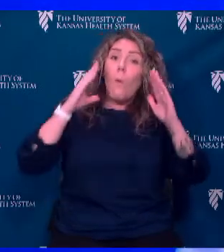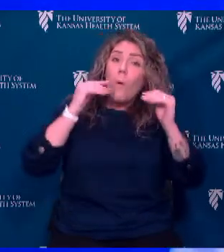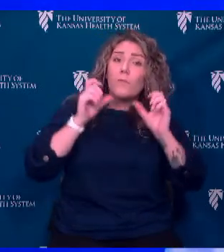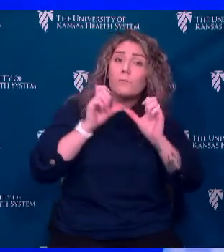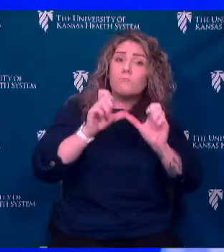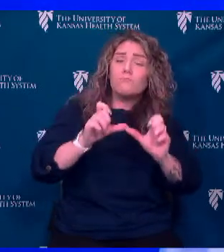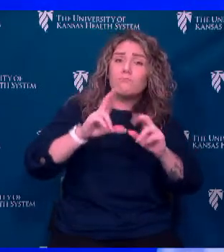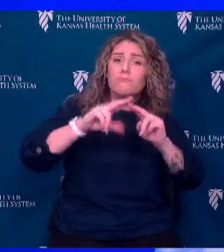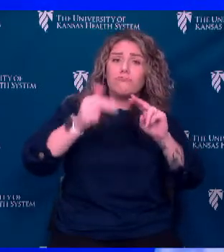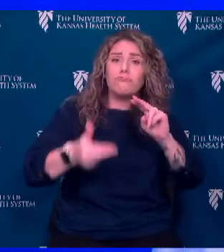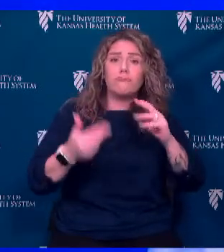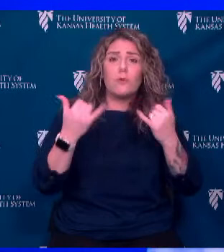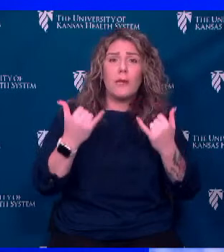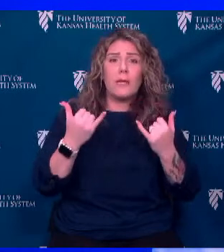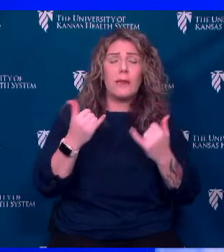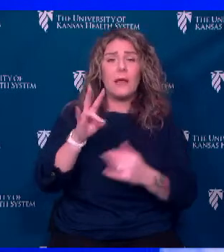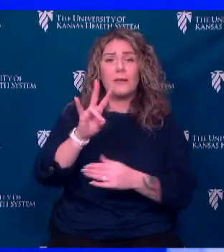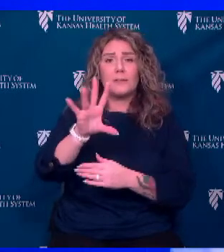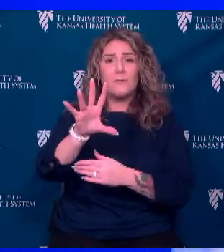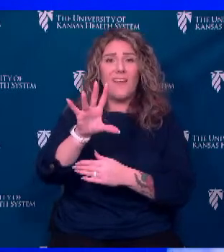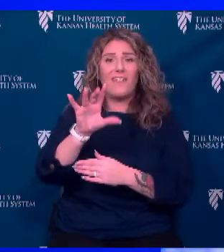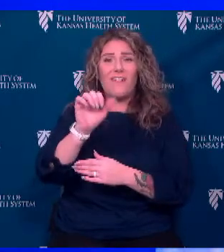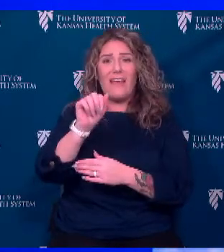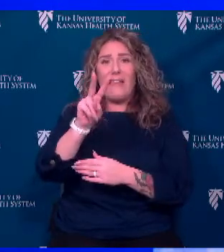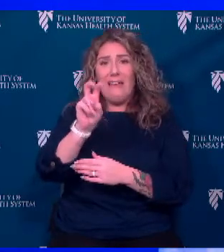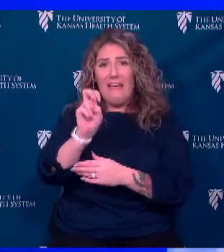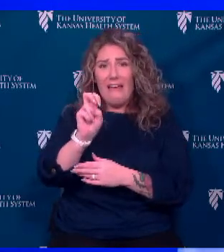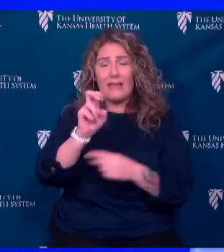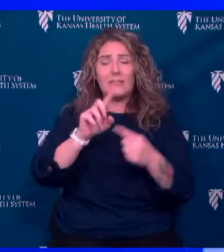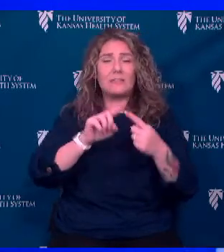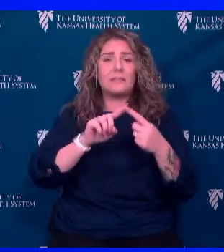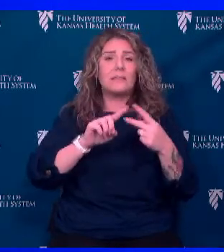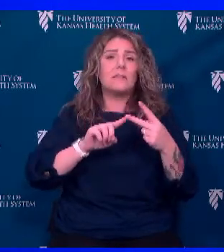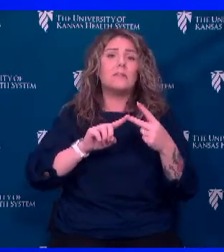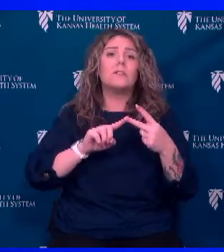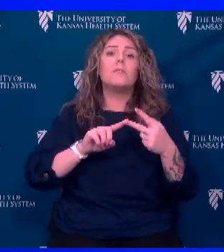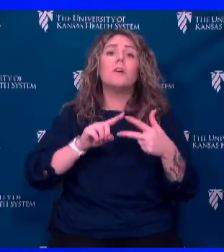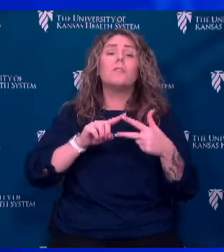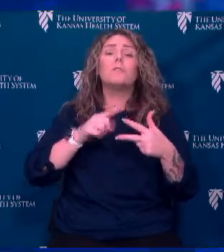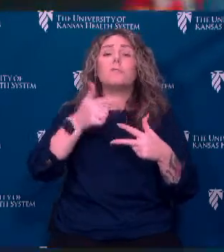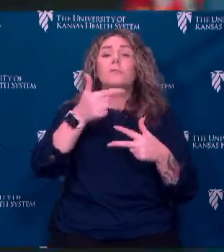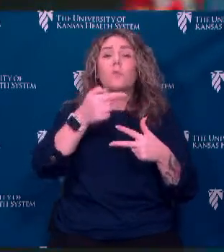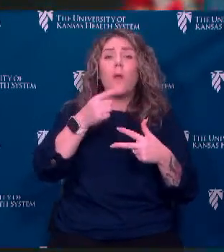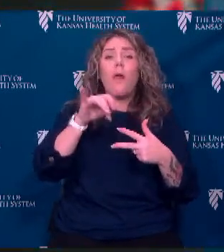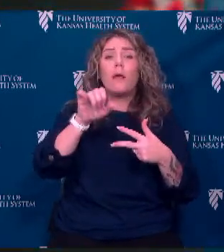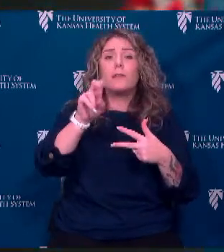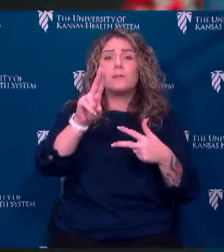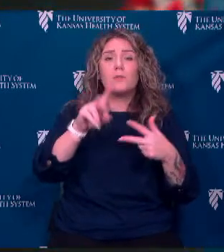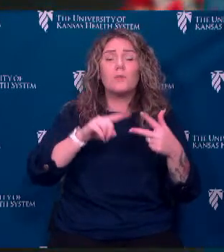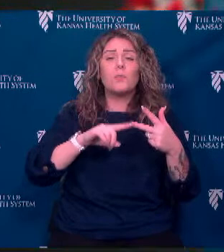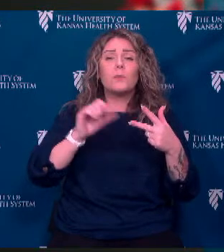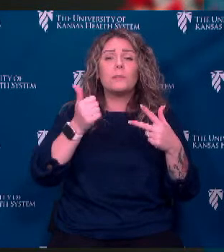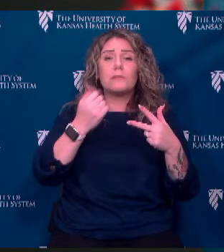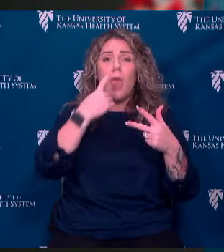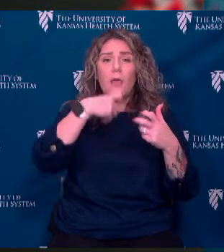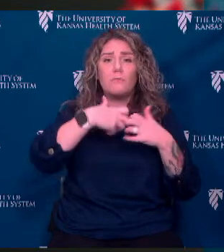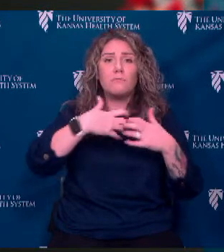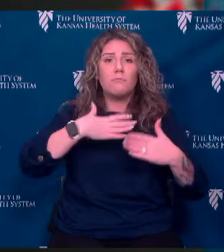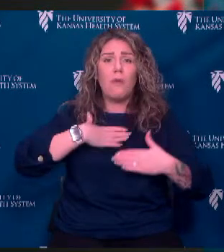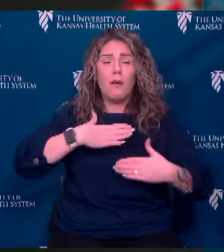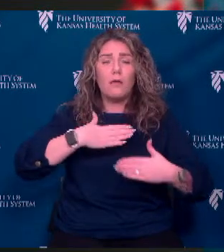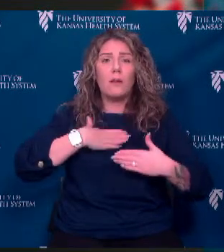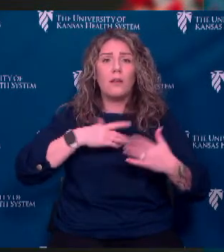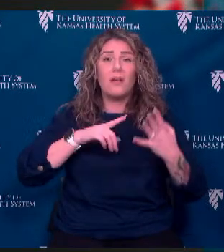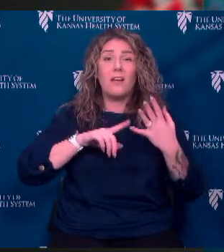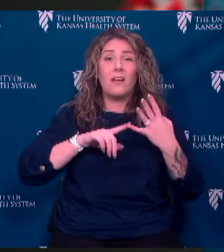down. Right now we're at 75 active infections, 21 in the ICU, and 10 on the ventilator. We still have 99 in that recovery period, so a